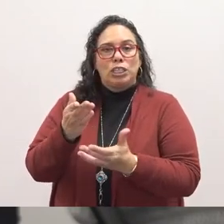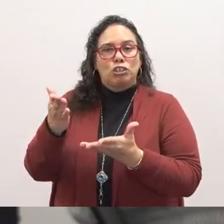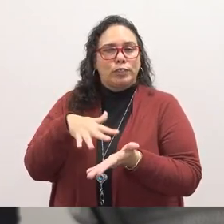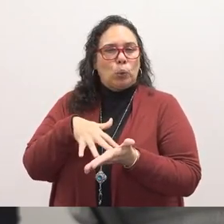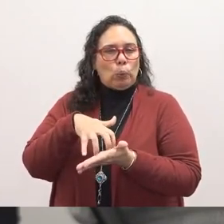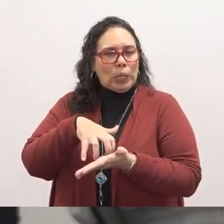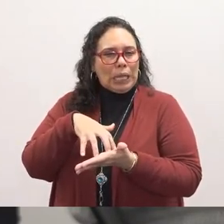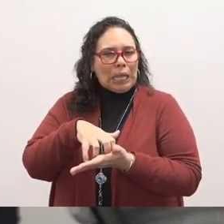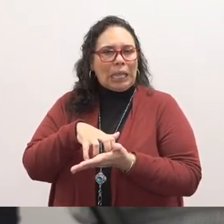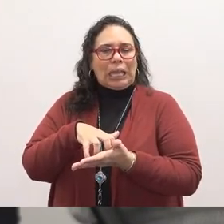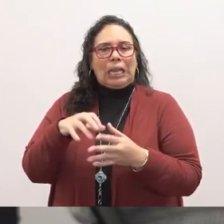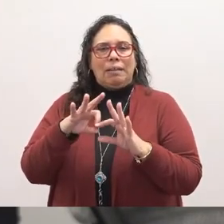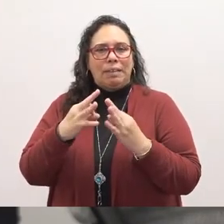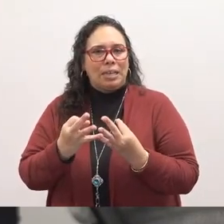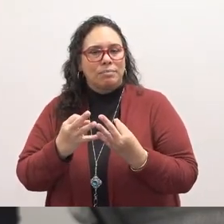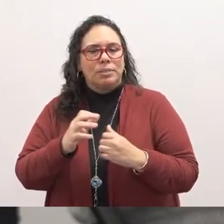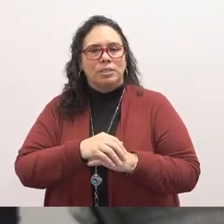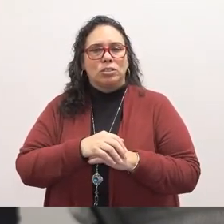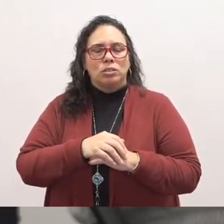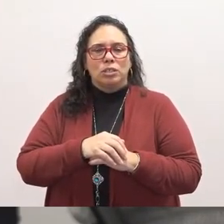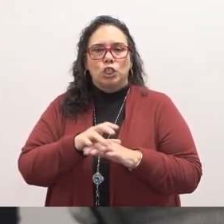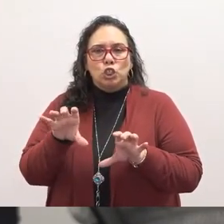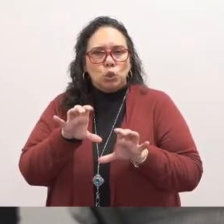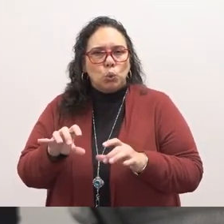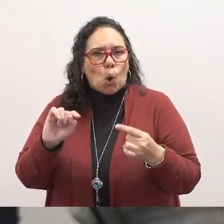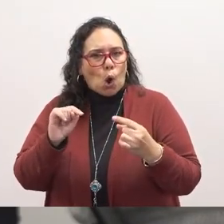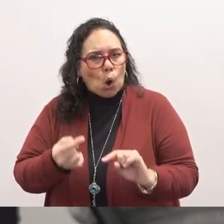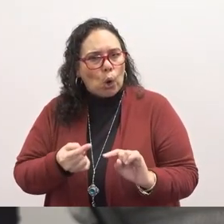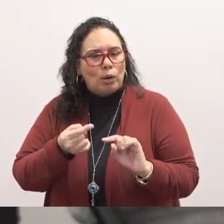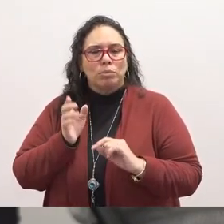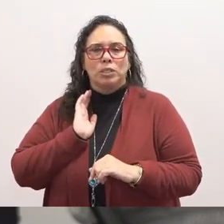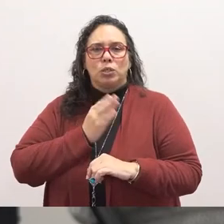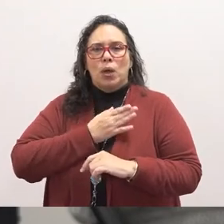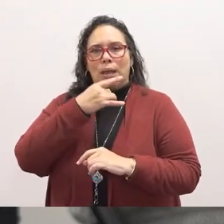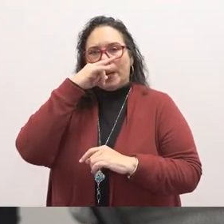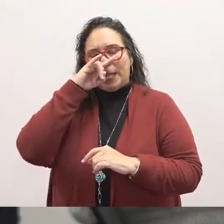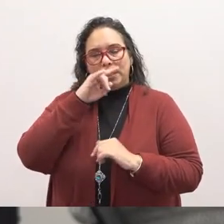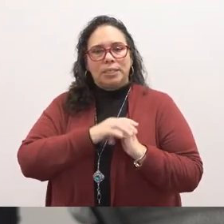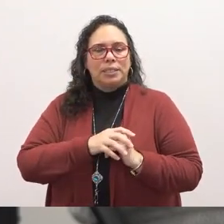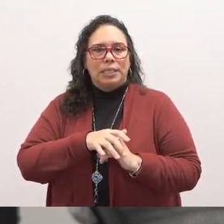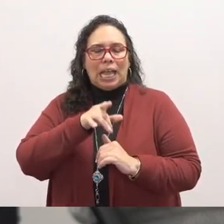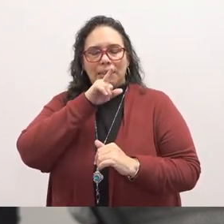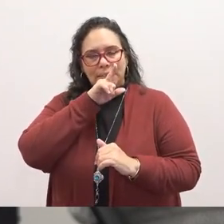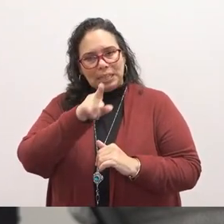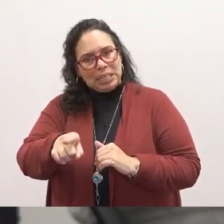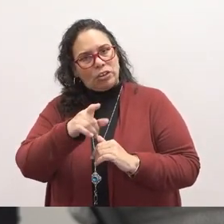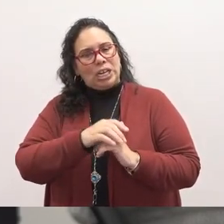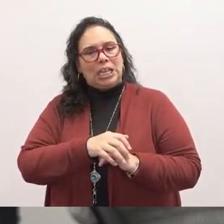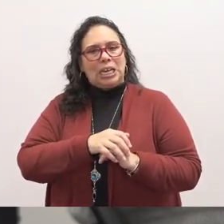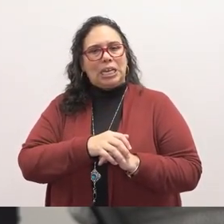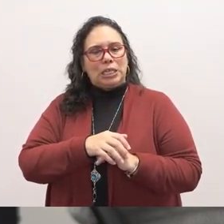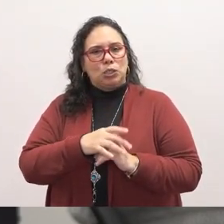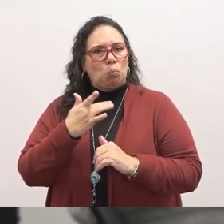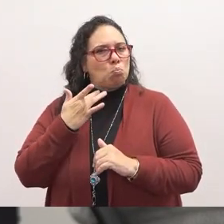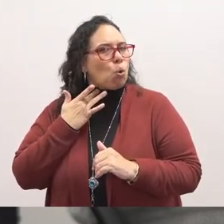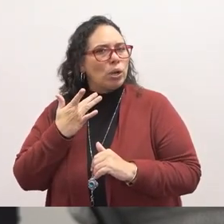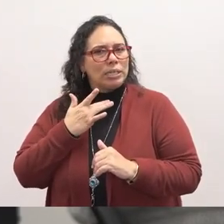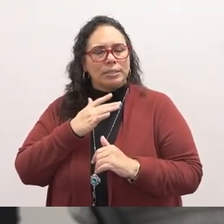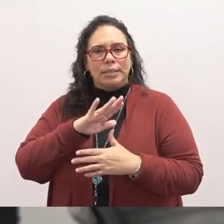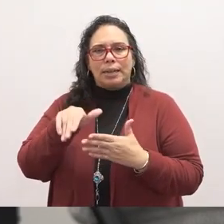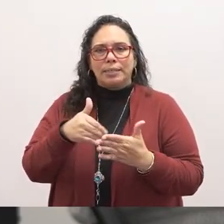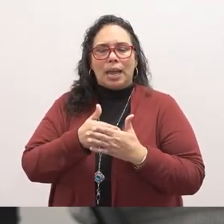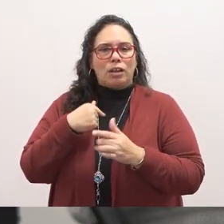our families, to do irreparable harm to our kids, and, quite literally, to poison an entire